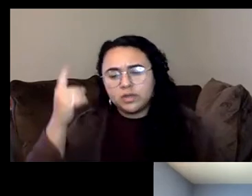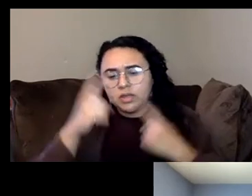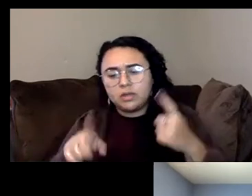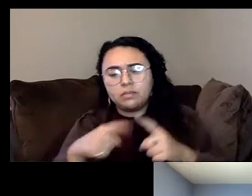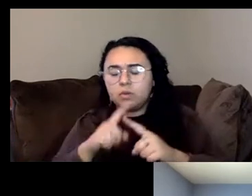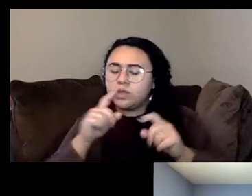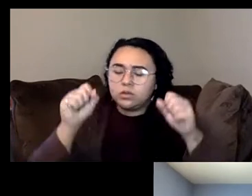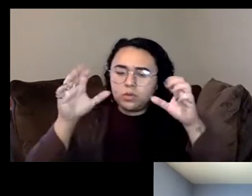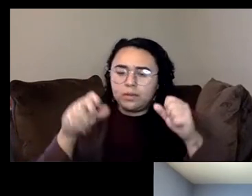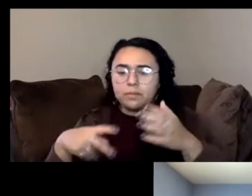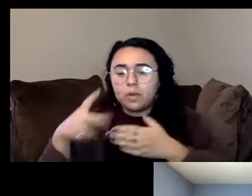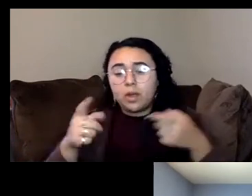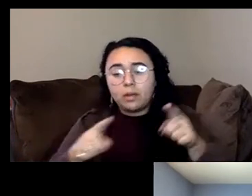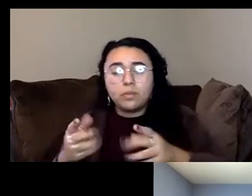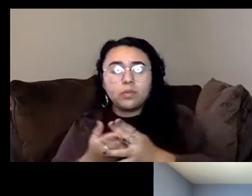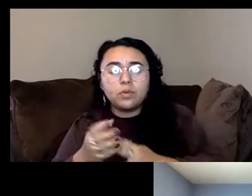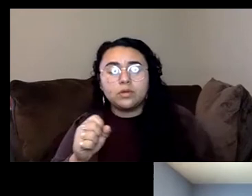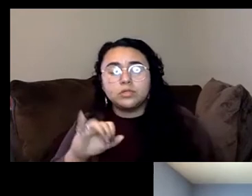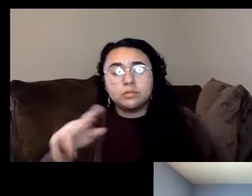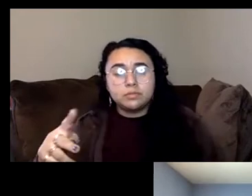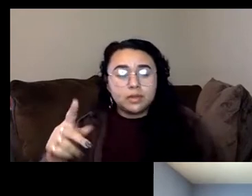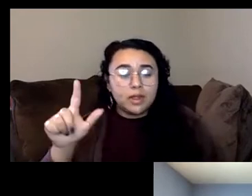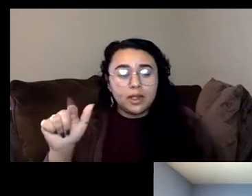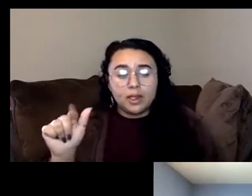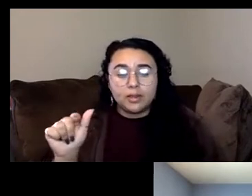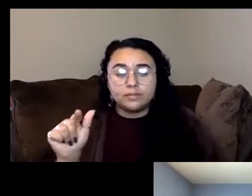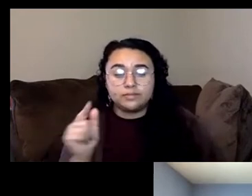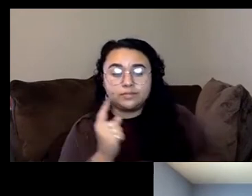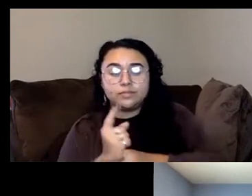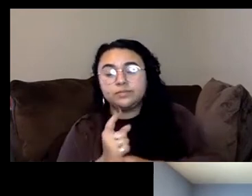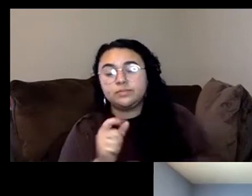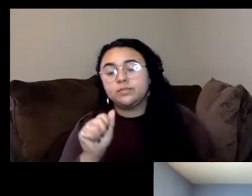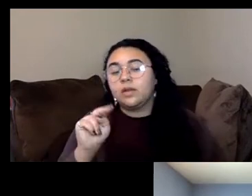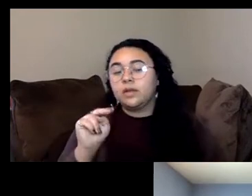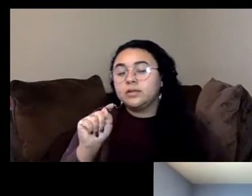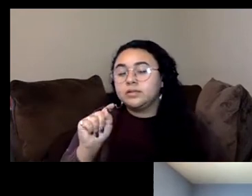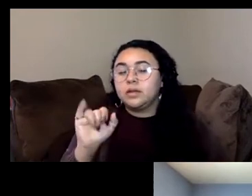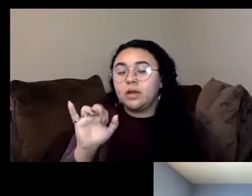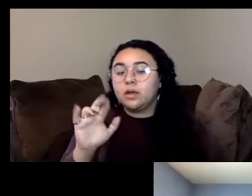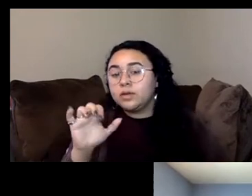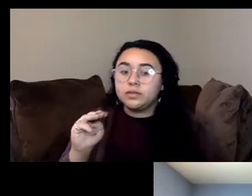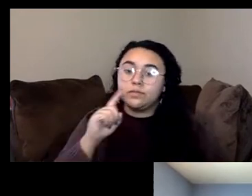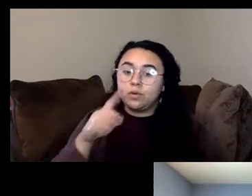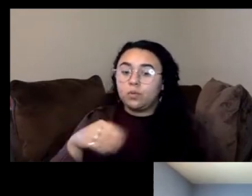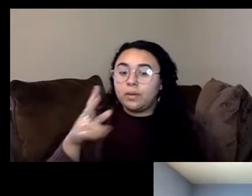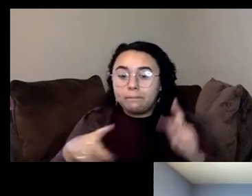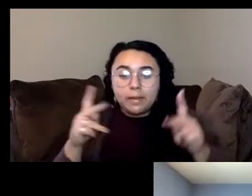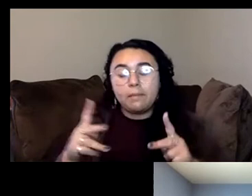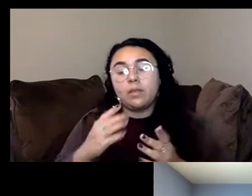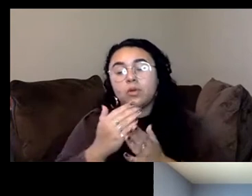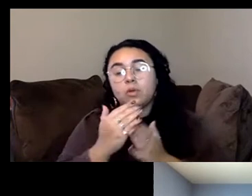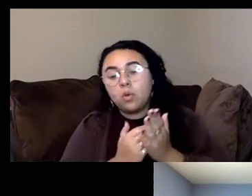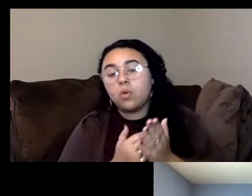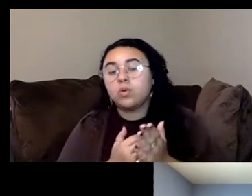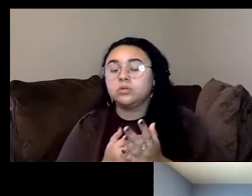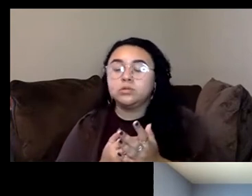of programming that happens through SJPLA, right? The anti-racism for white folks, the accelerator cohort, which